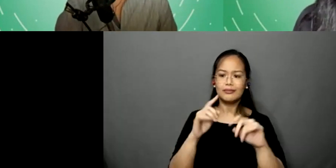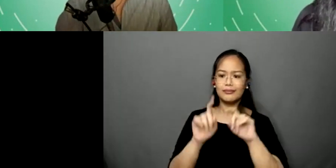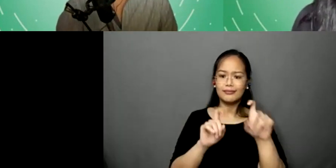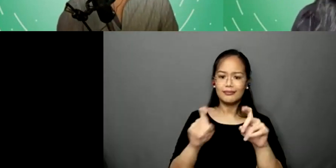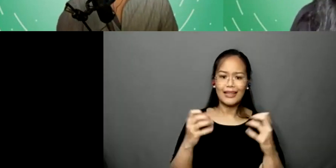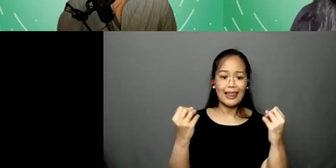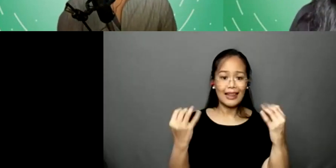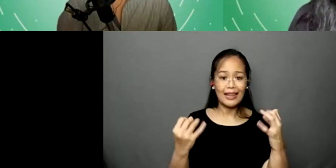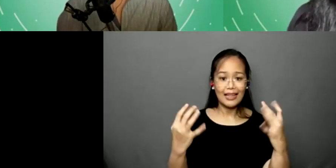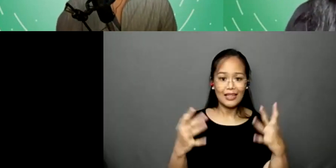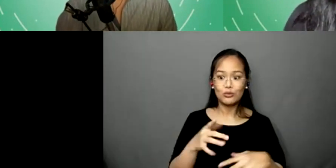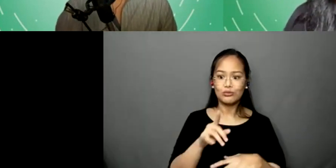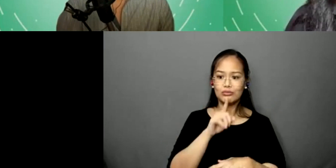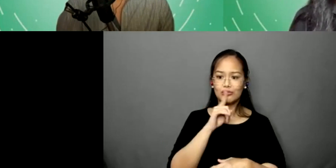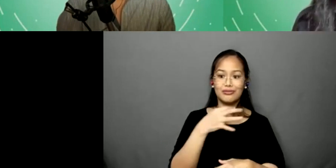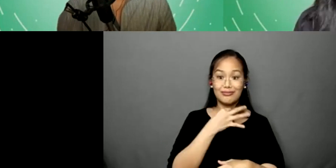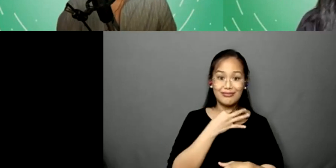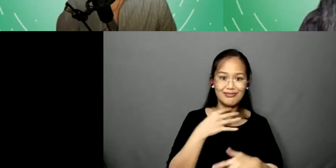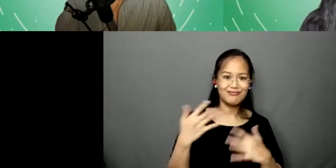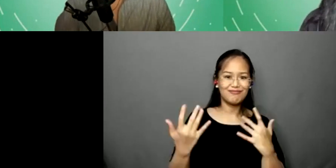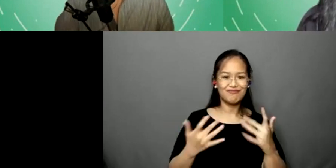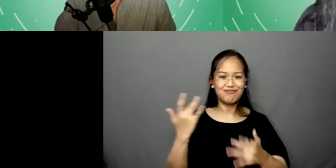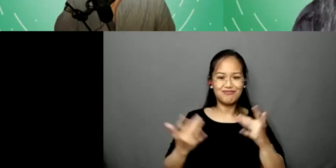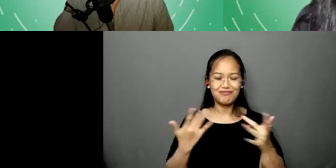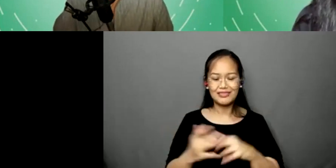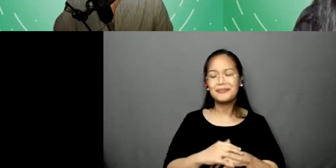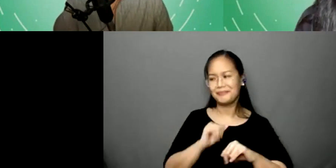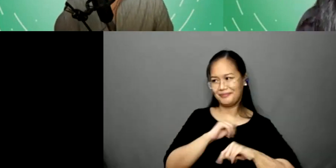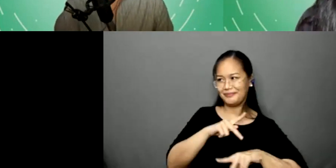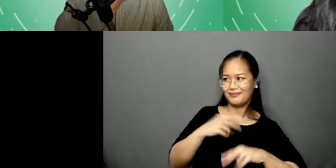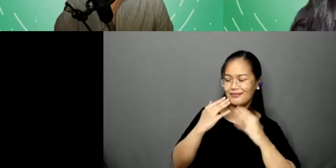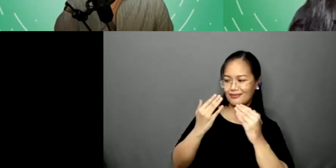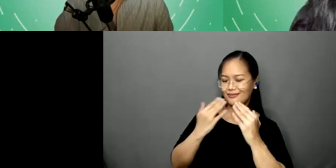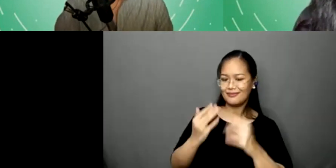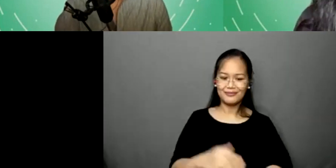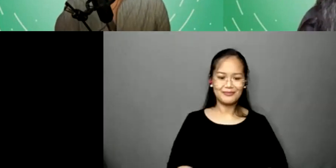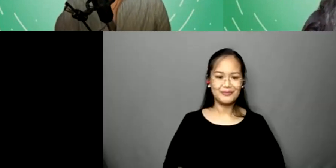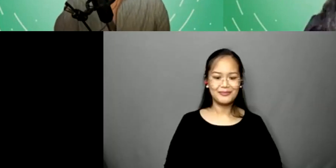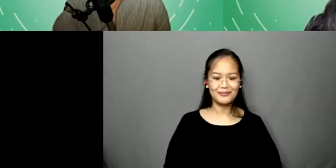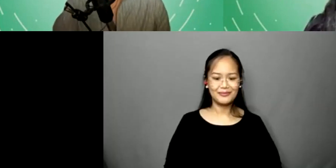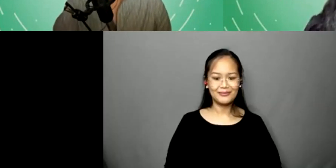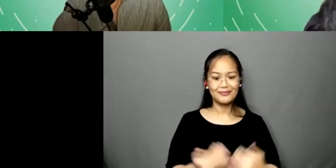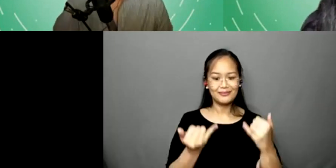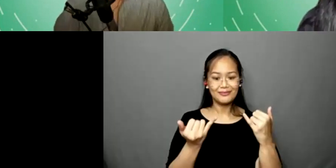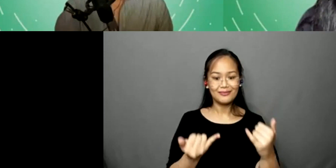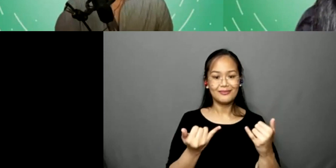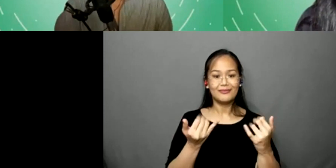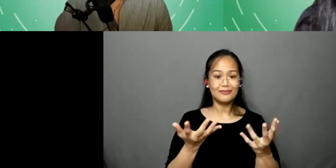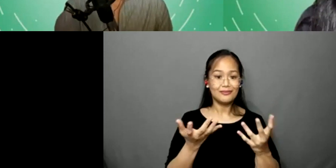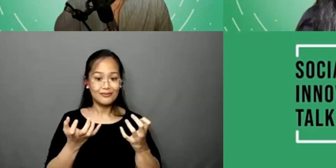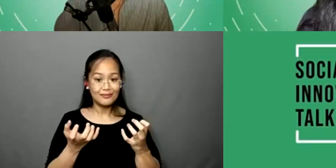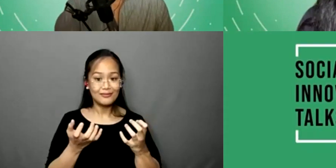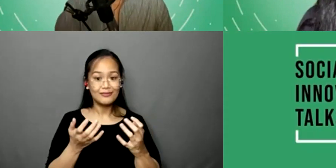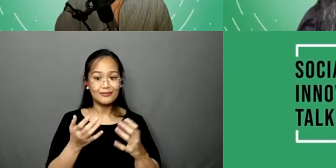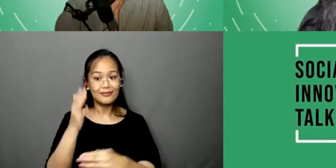that means they were really interested. They were really engaged. Thank you. I appreciate it. Thank you. So now we would like to ask for